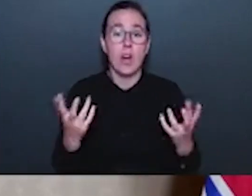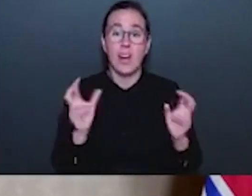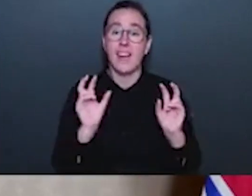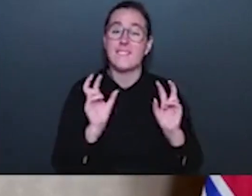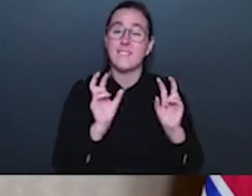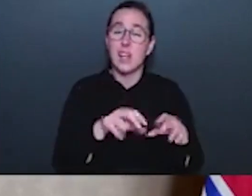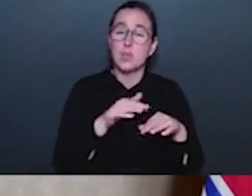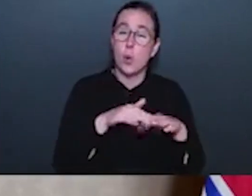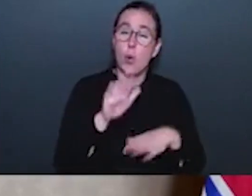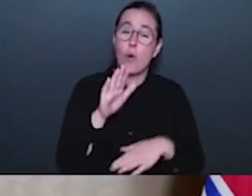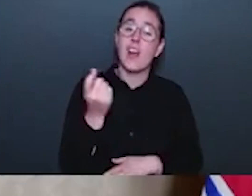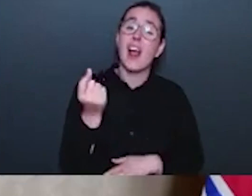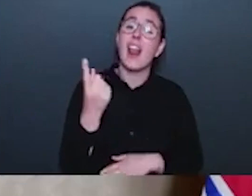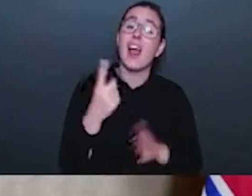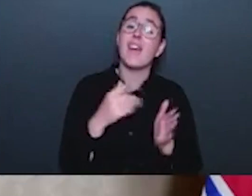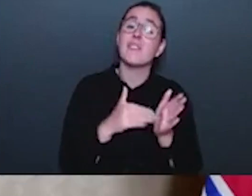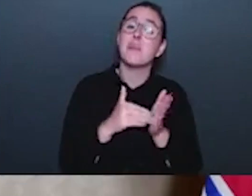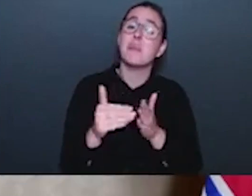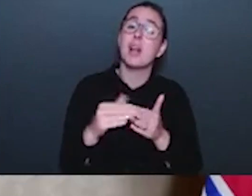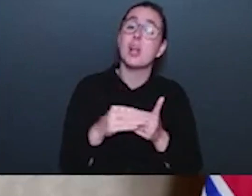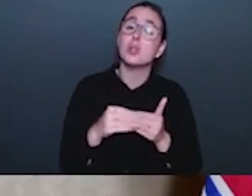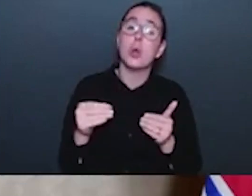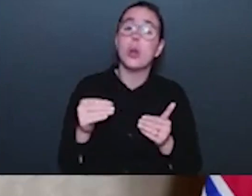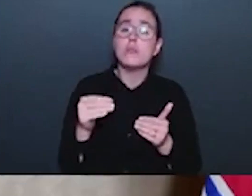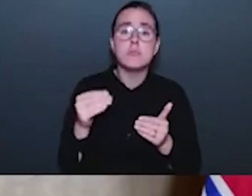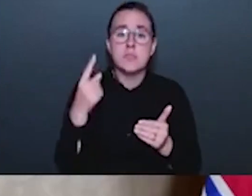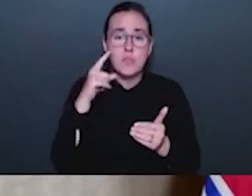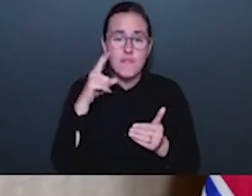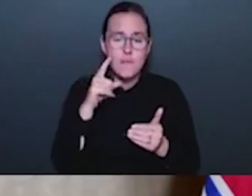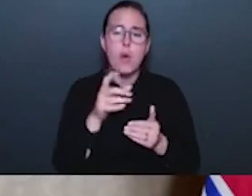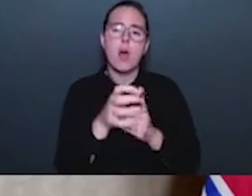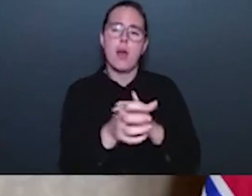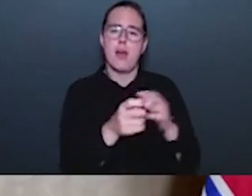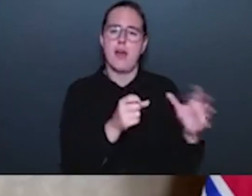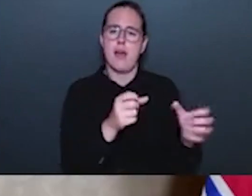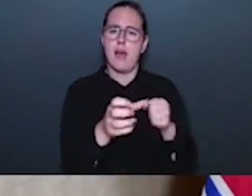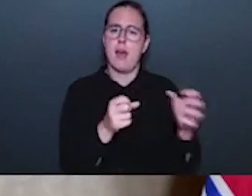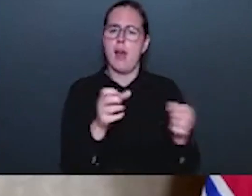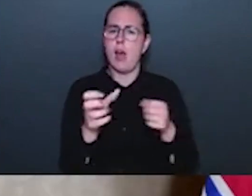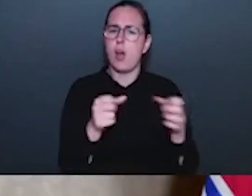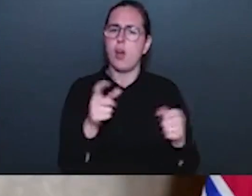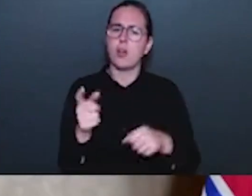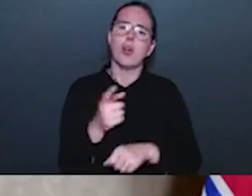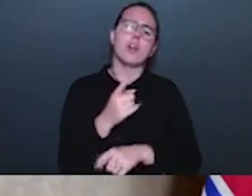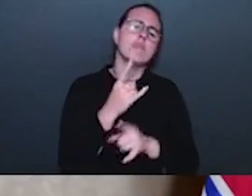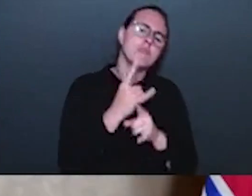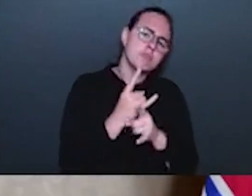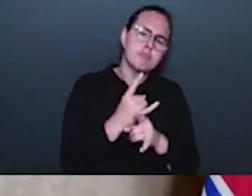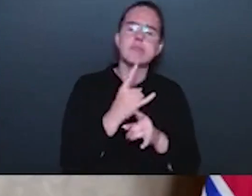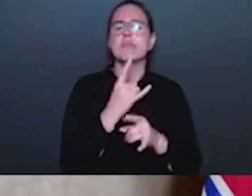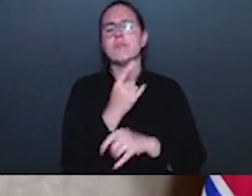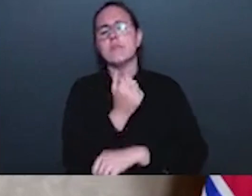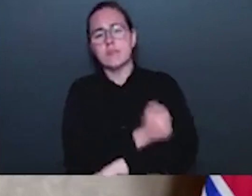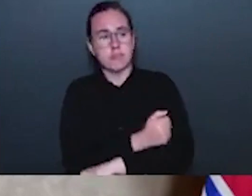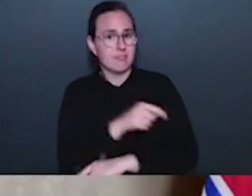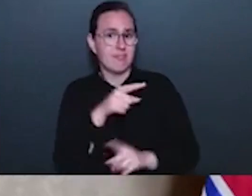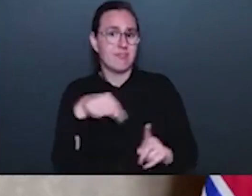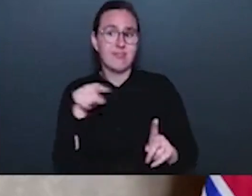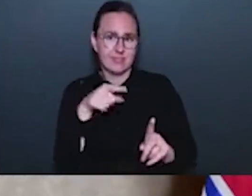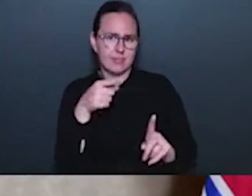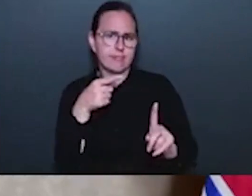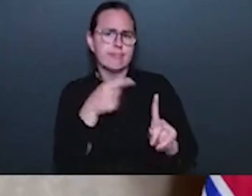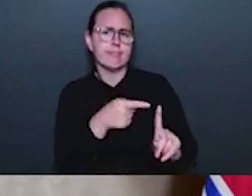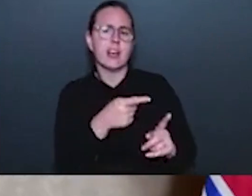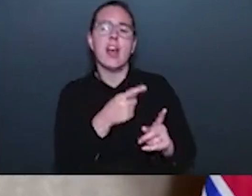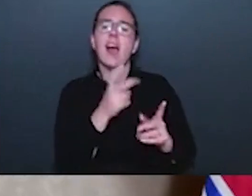ground dedicated to connecting people who use drugs with the help they need and deserve. We've also worked with police leaders across